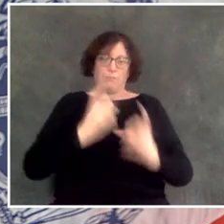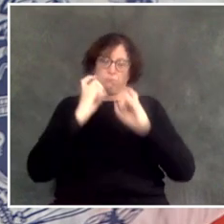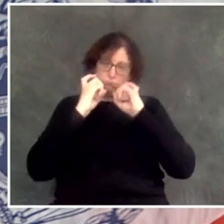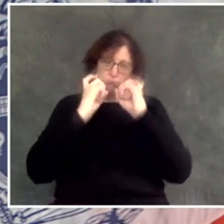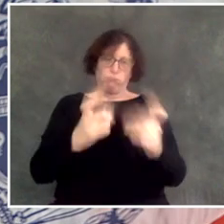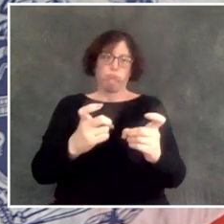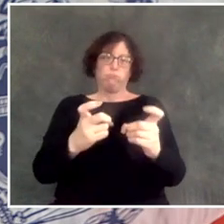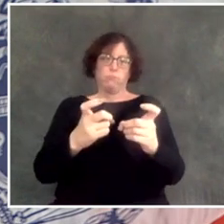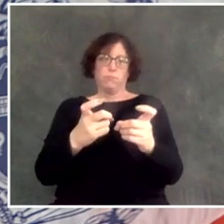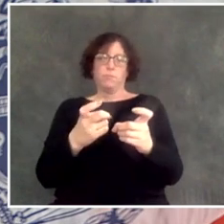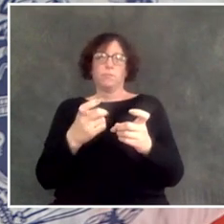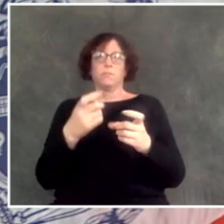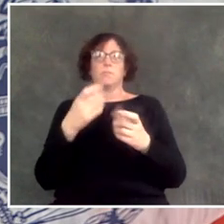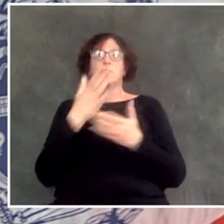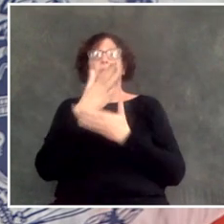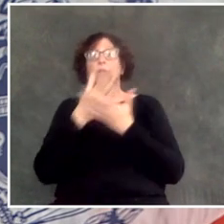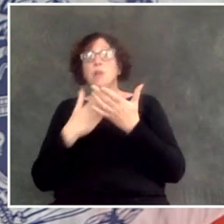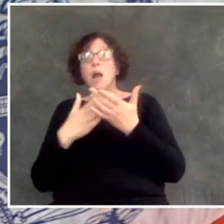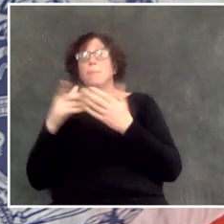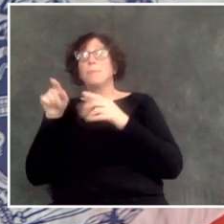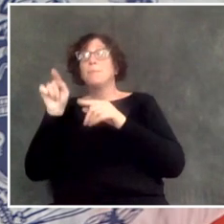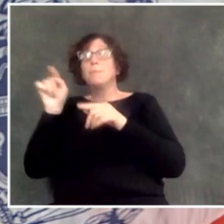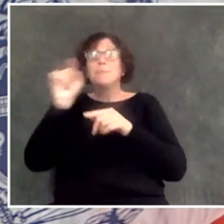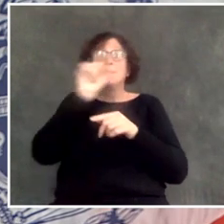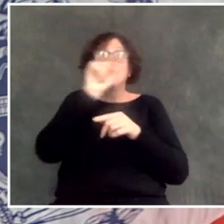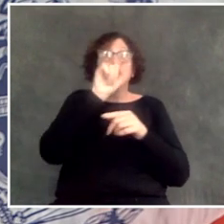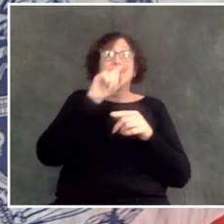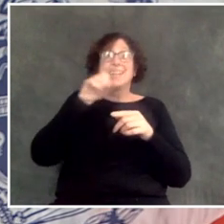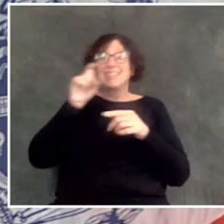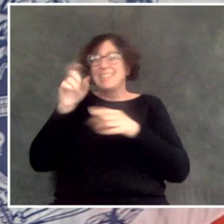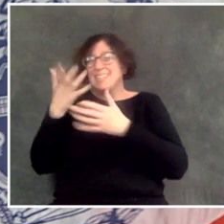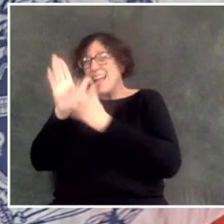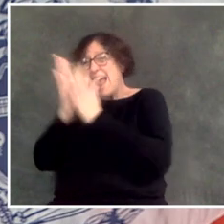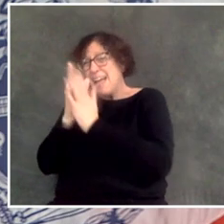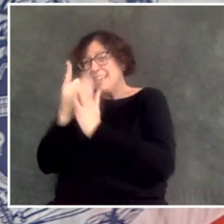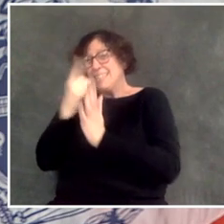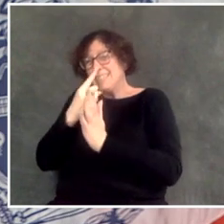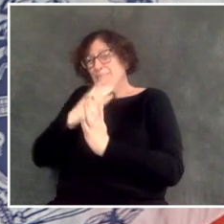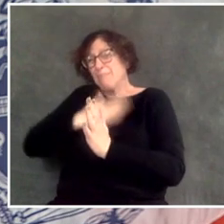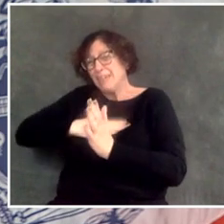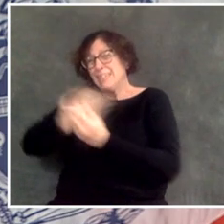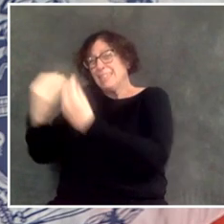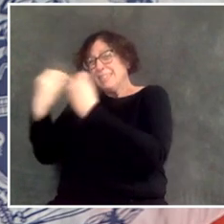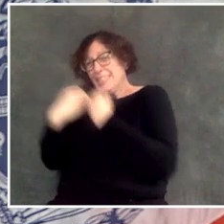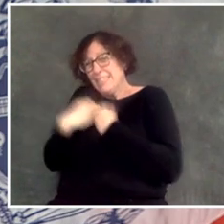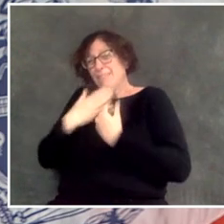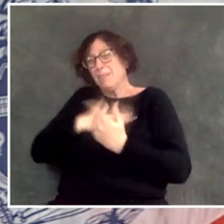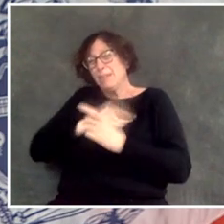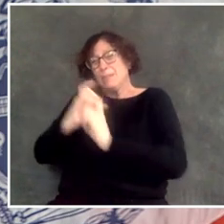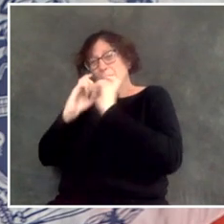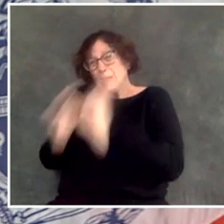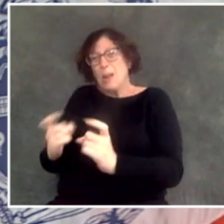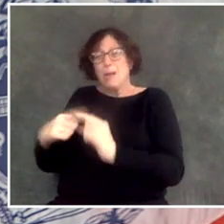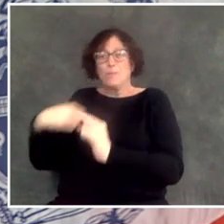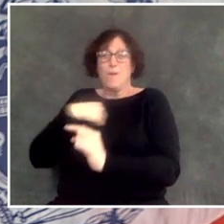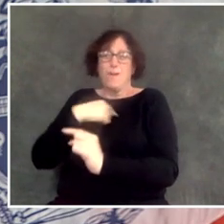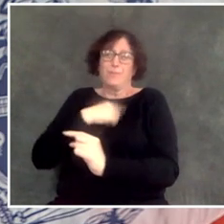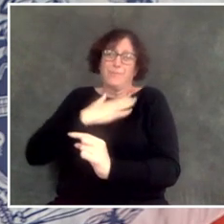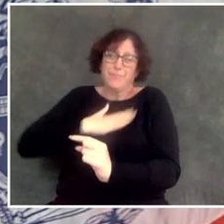who aren't acting quickly enough. There'll be others who, you know, try to resist. That always